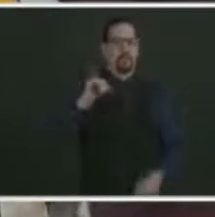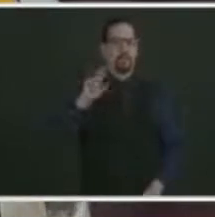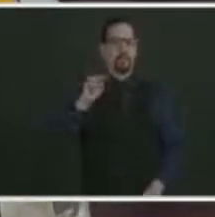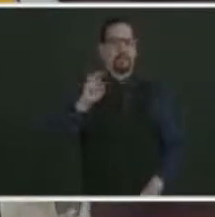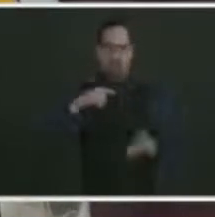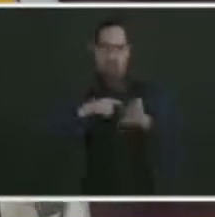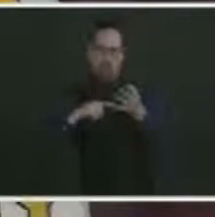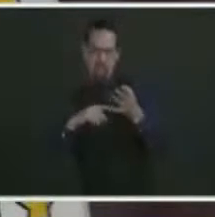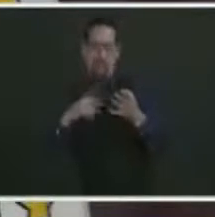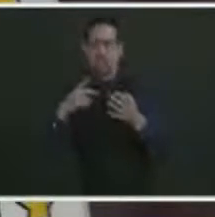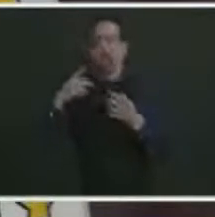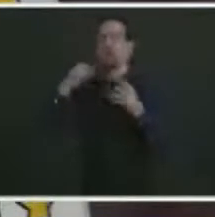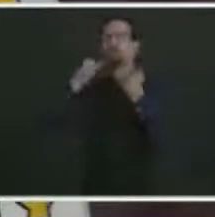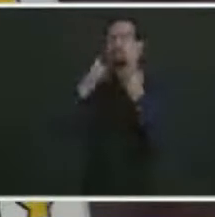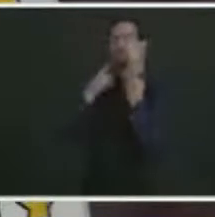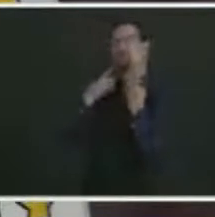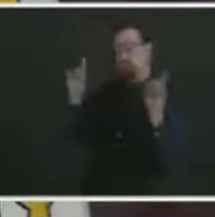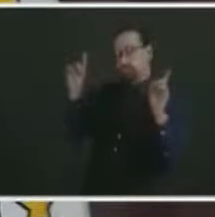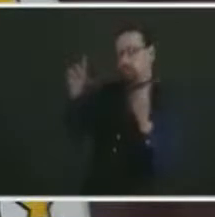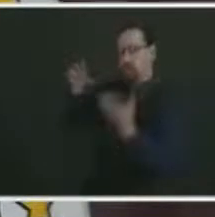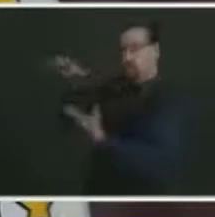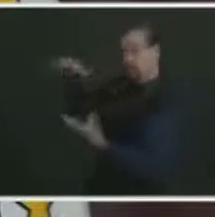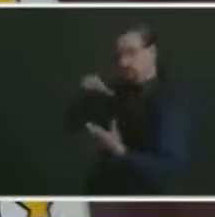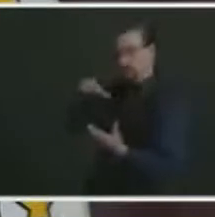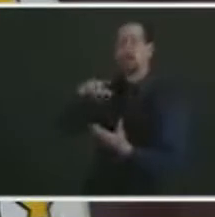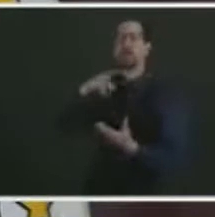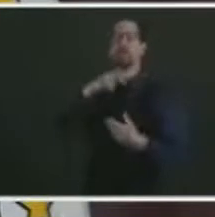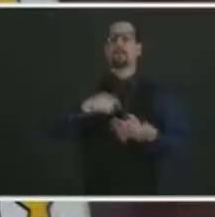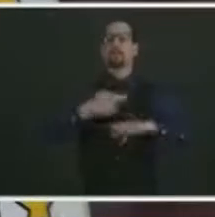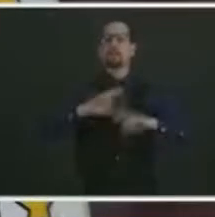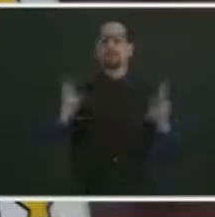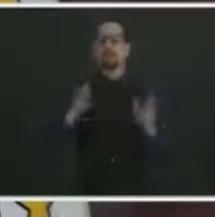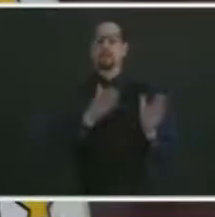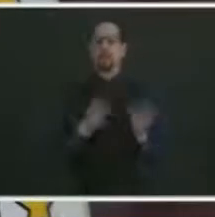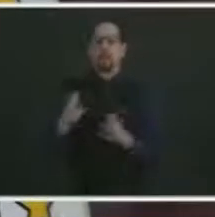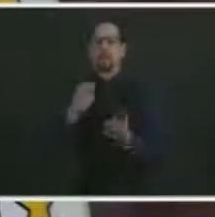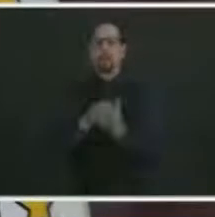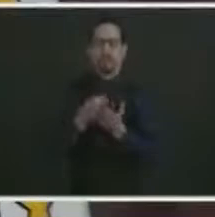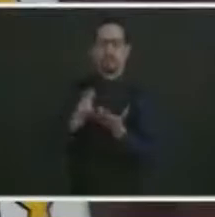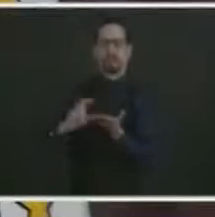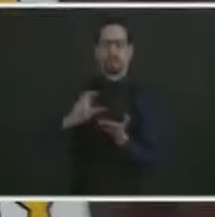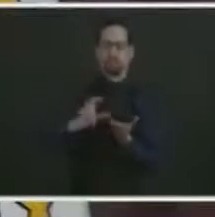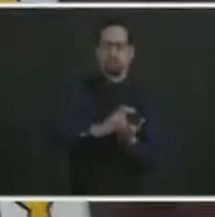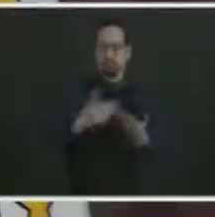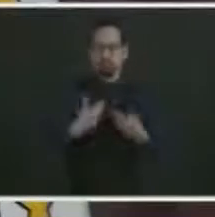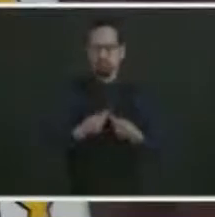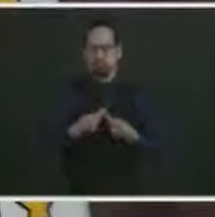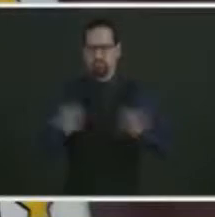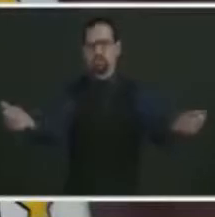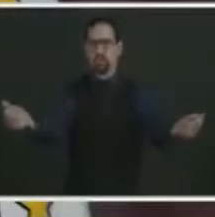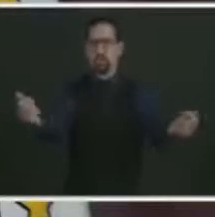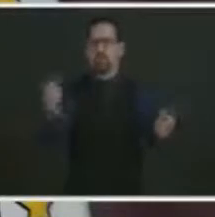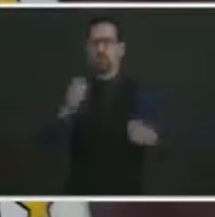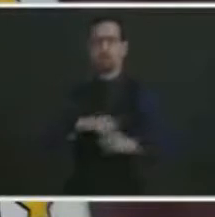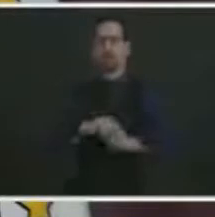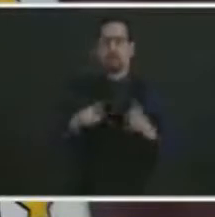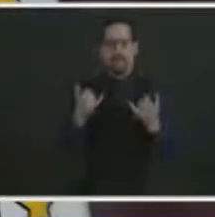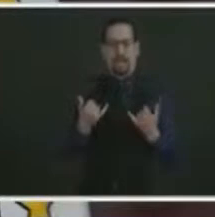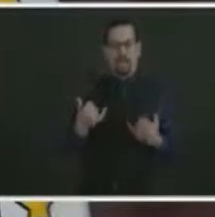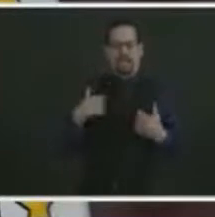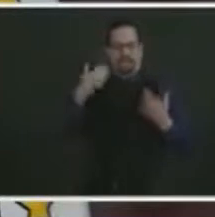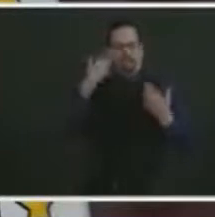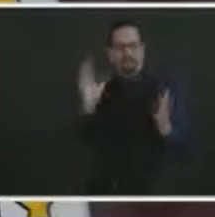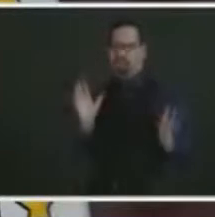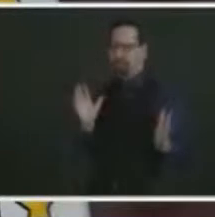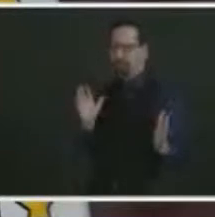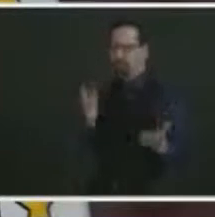balancing the budget. Having said that, in the meantime, it's important that we take as many steps as necessary or as practical